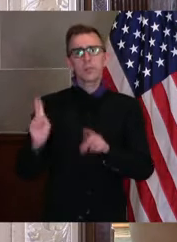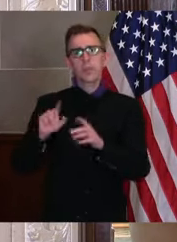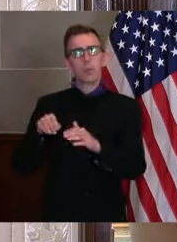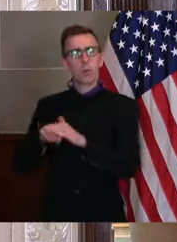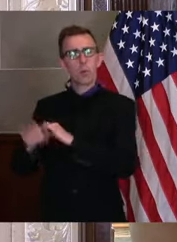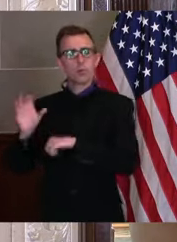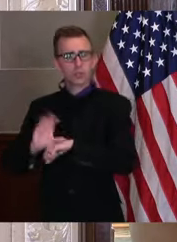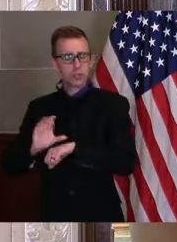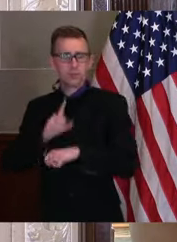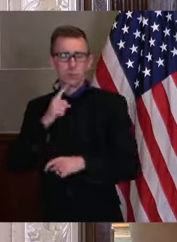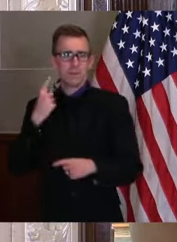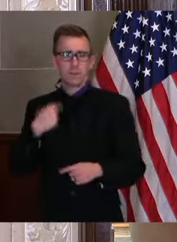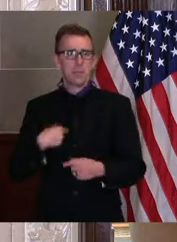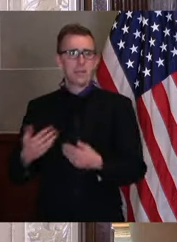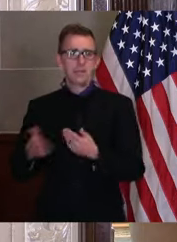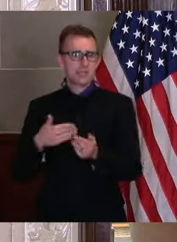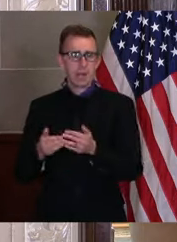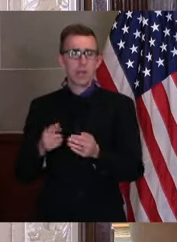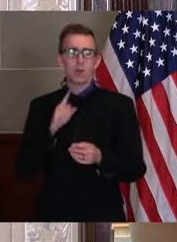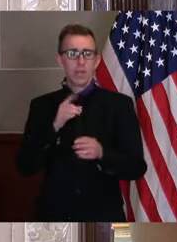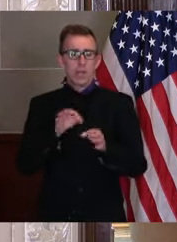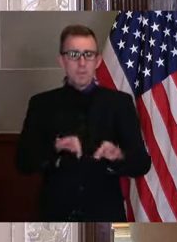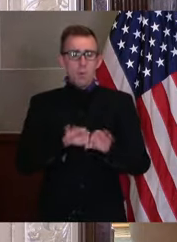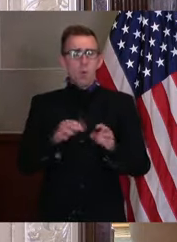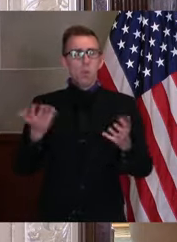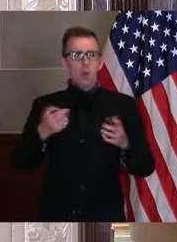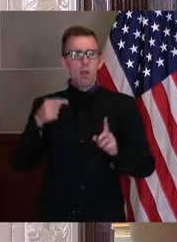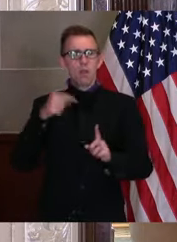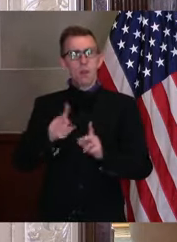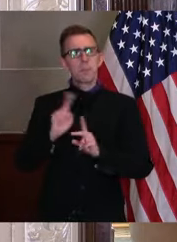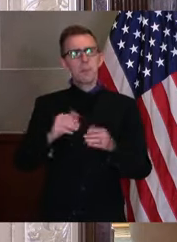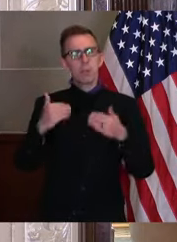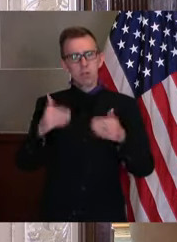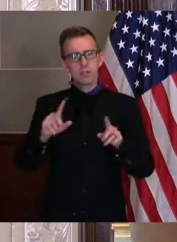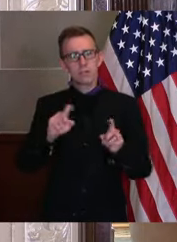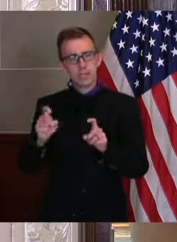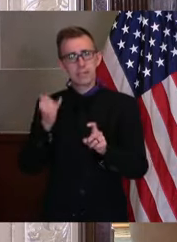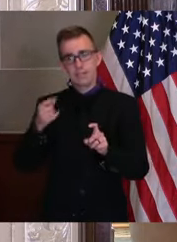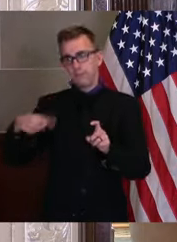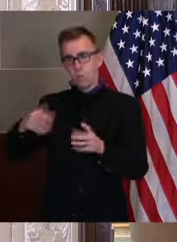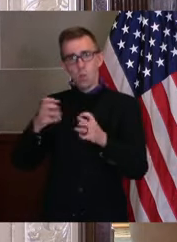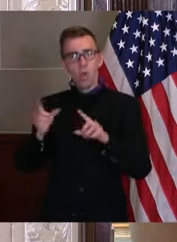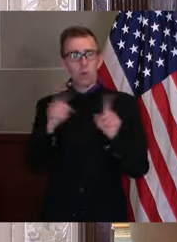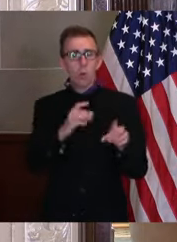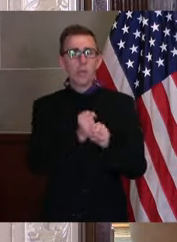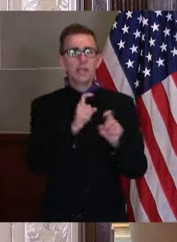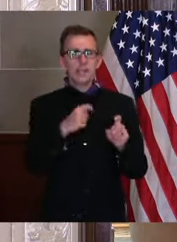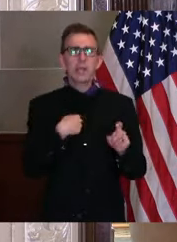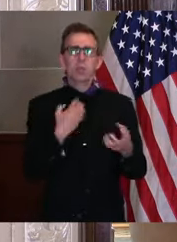really doesn't matter to me. It just matters, hey, we need to get some people tested, and the ones that want to be tested, we want to provide that test